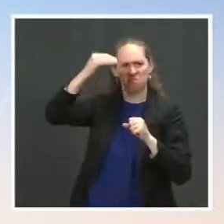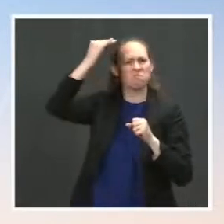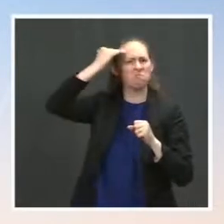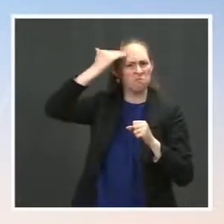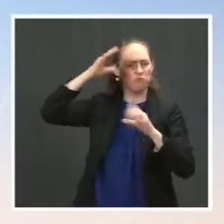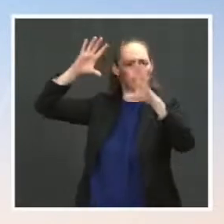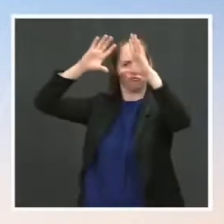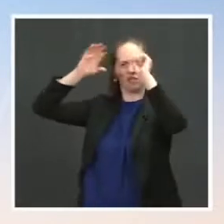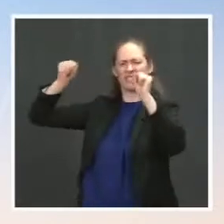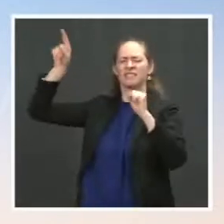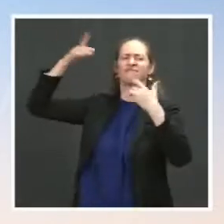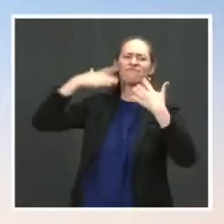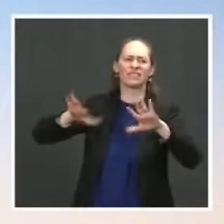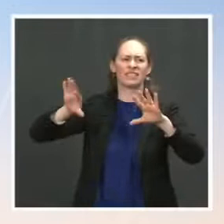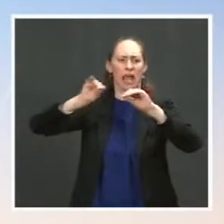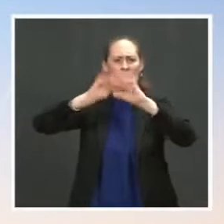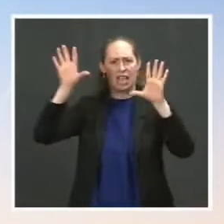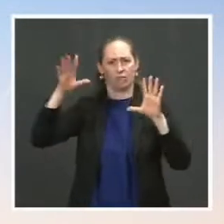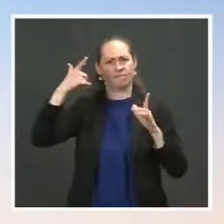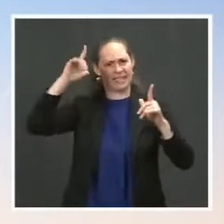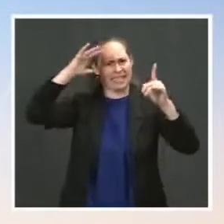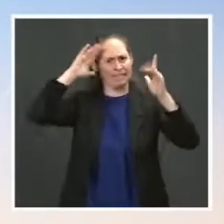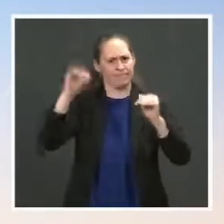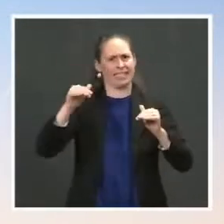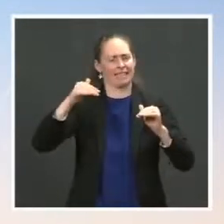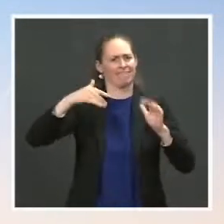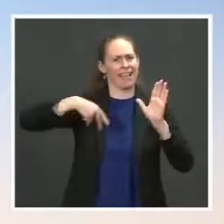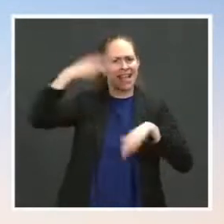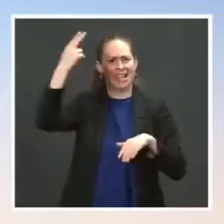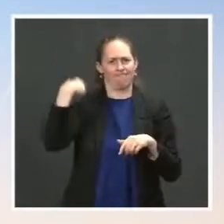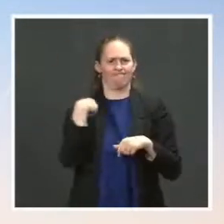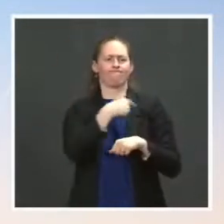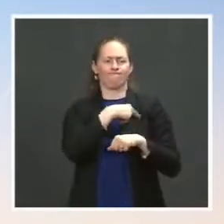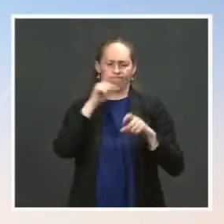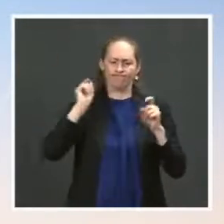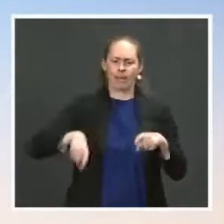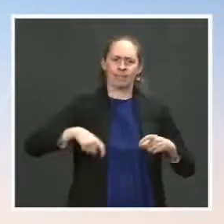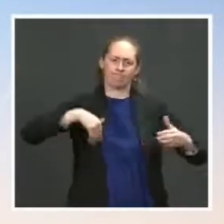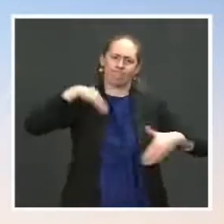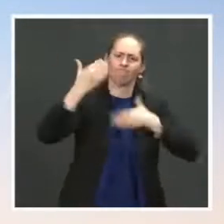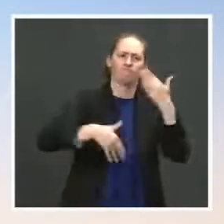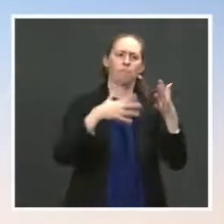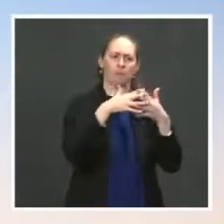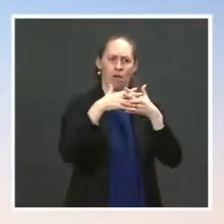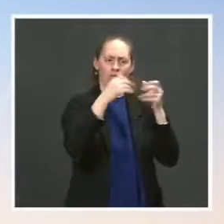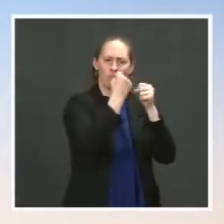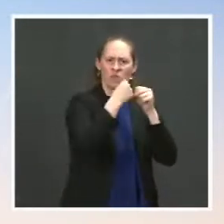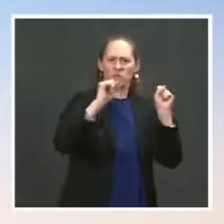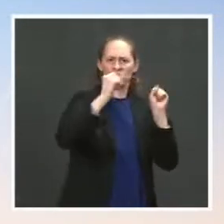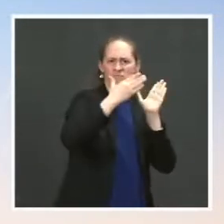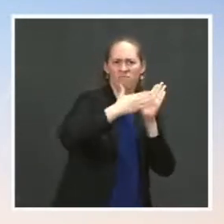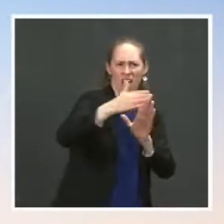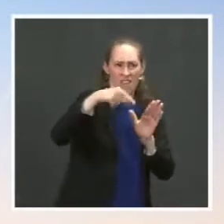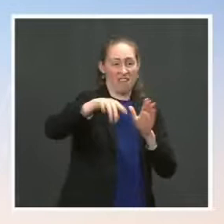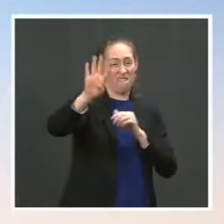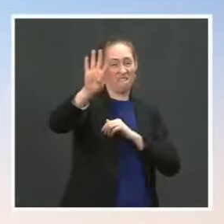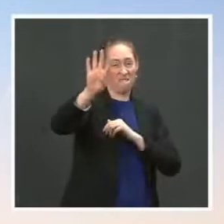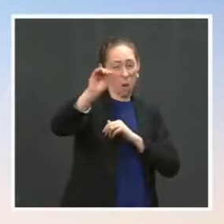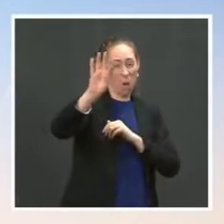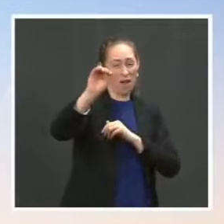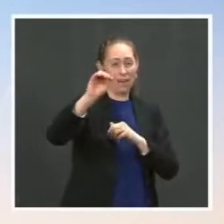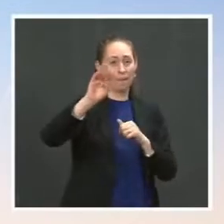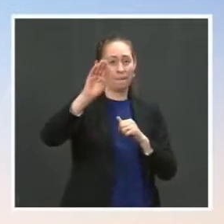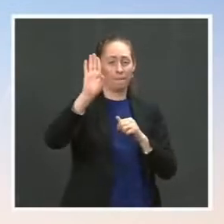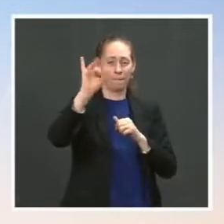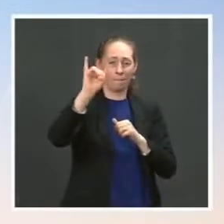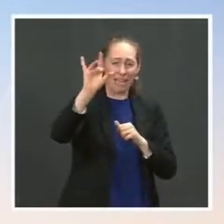high expectations for us in the rescue plan dollars, right? That's about $40 billion just out of the rescue plan that we got to manage well. But, you know, he also rightly takes